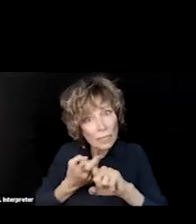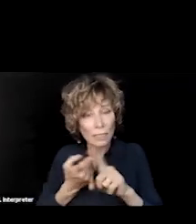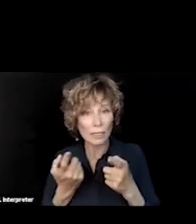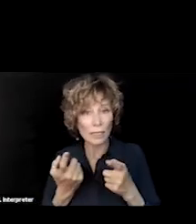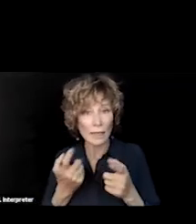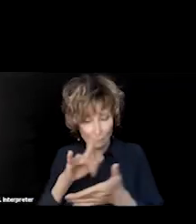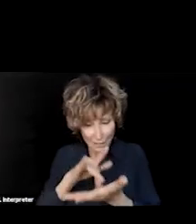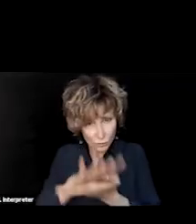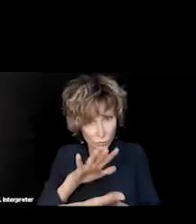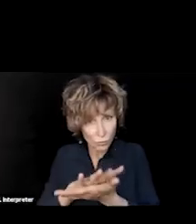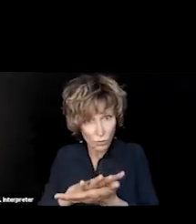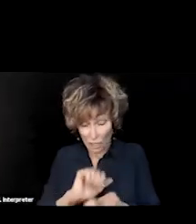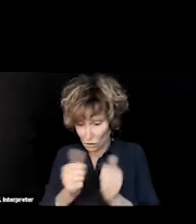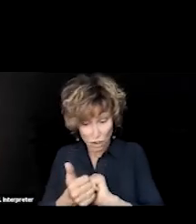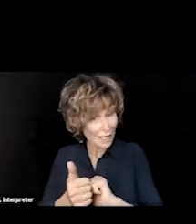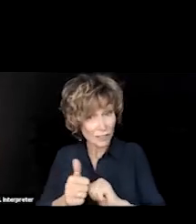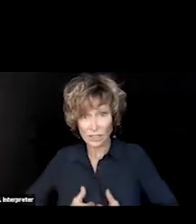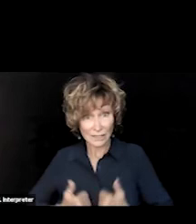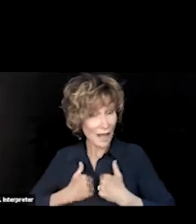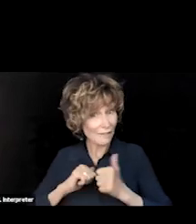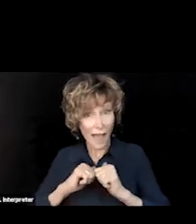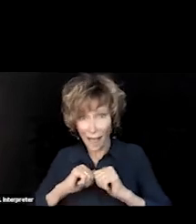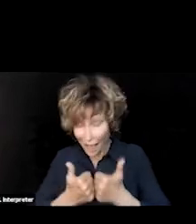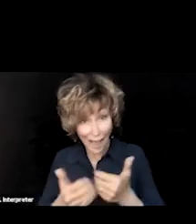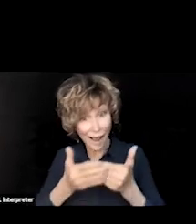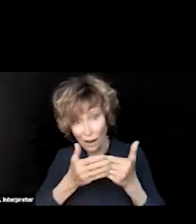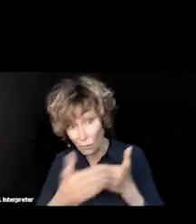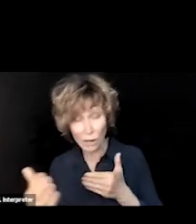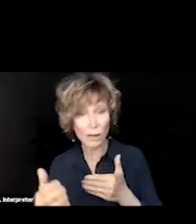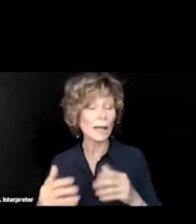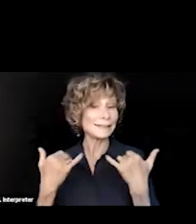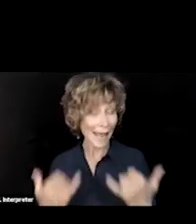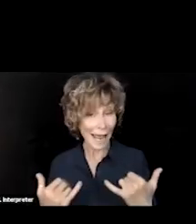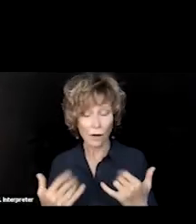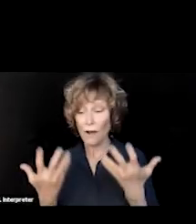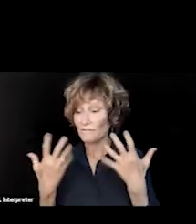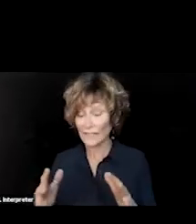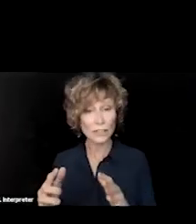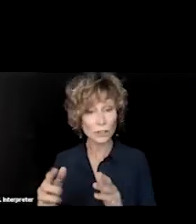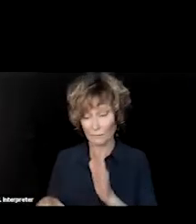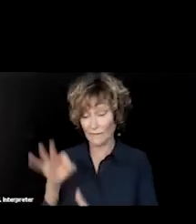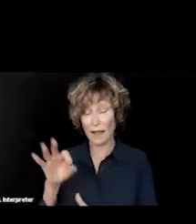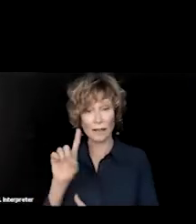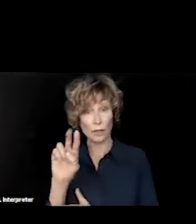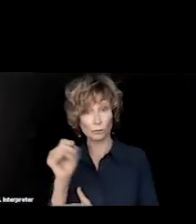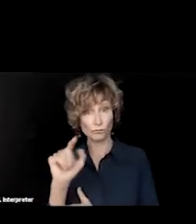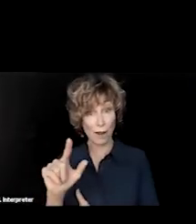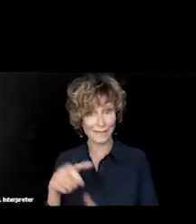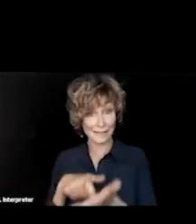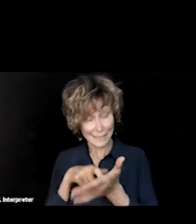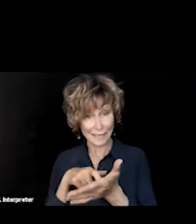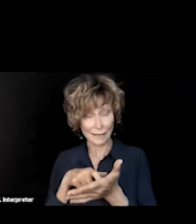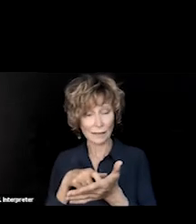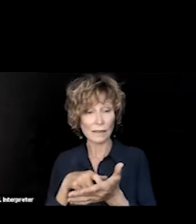have changed his life? Once you've clarified the driving need, the next question is how much growth we